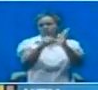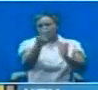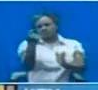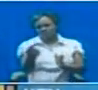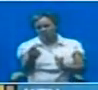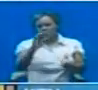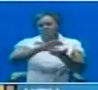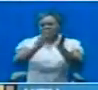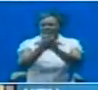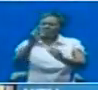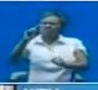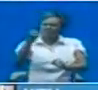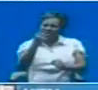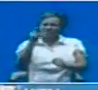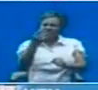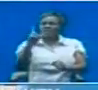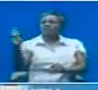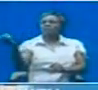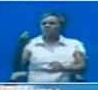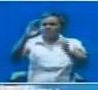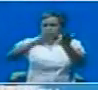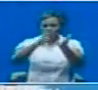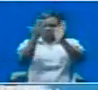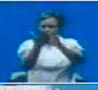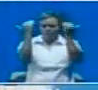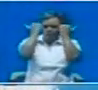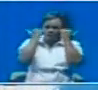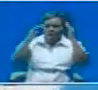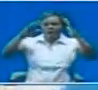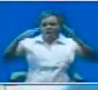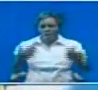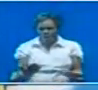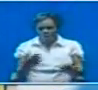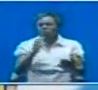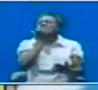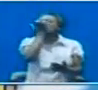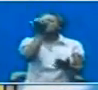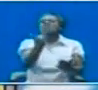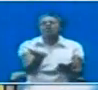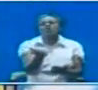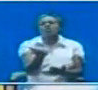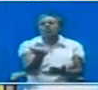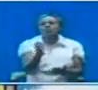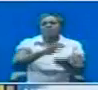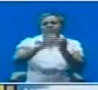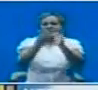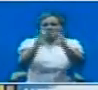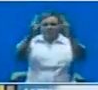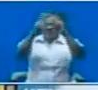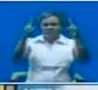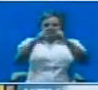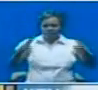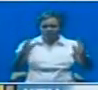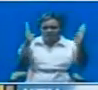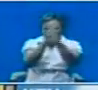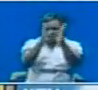either become the first ever sitting head of state to appear before the court or to defy the court altogether and become an international